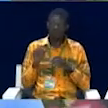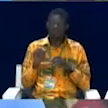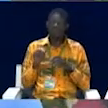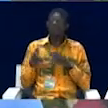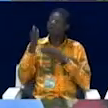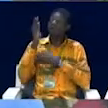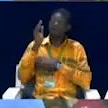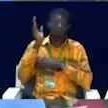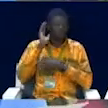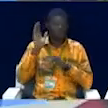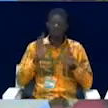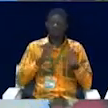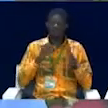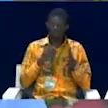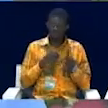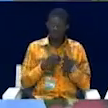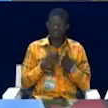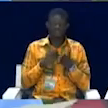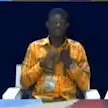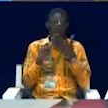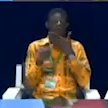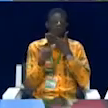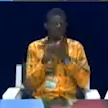God will have it,